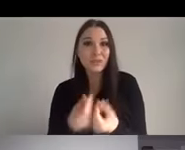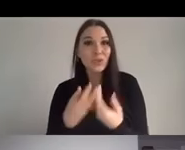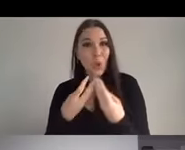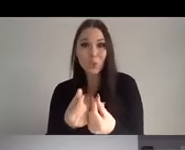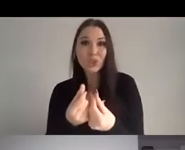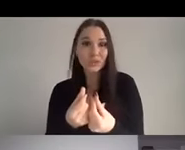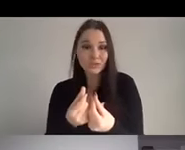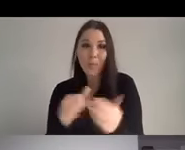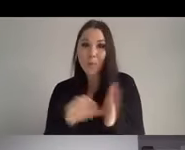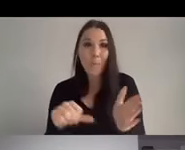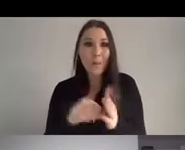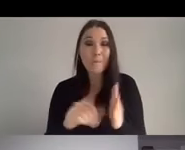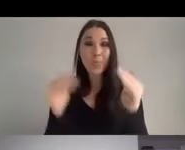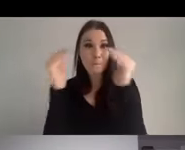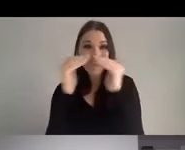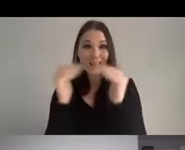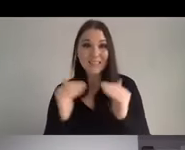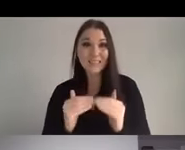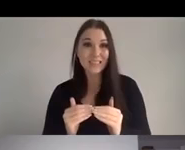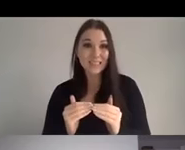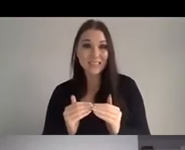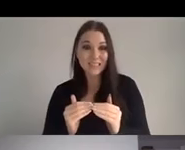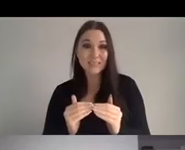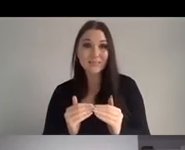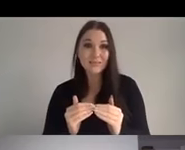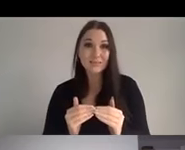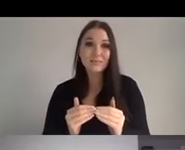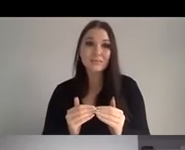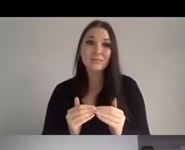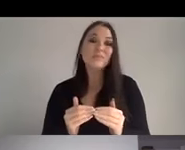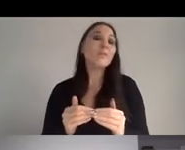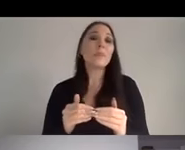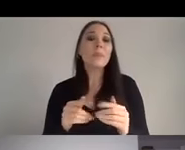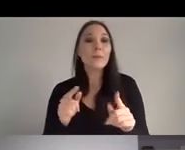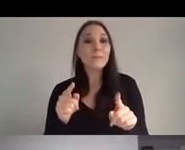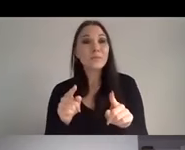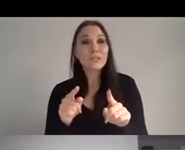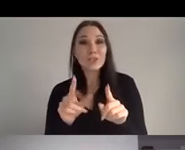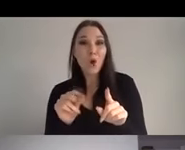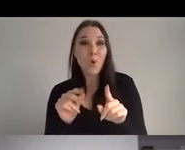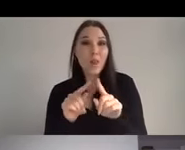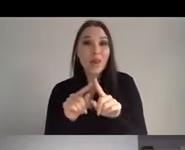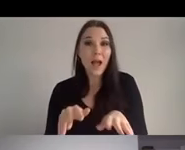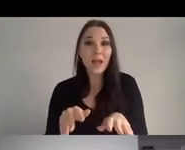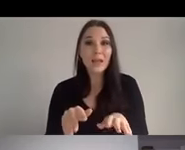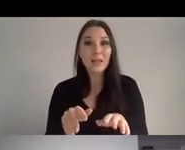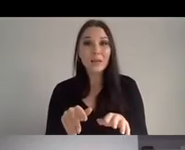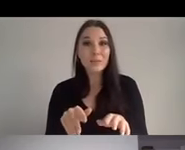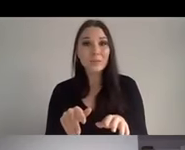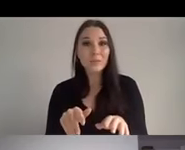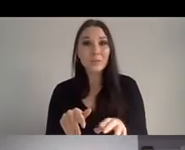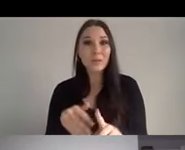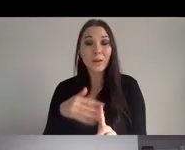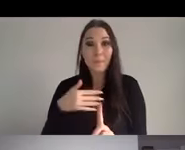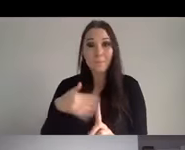meets a certain, like, pretty exacting threshold. And it's not like being a back-end